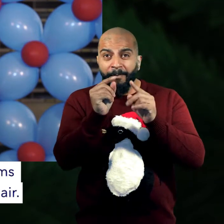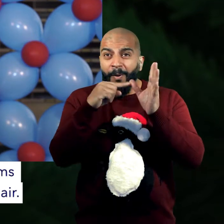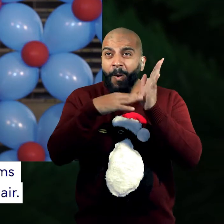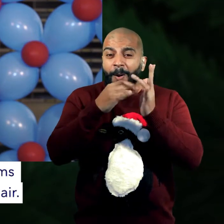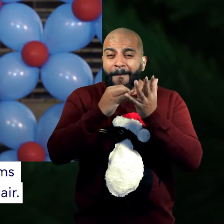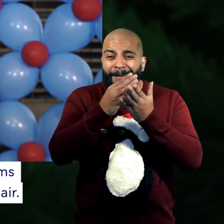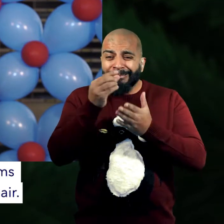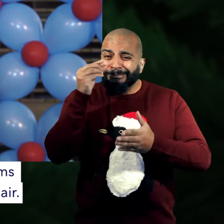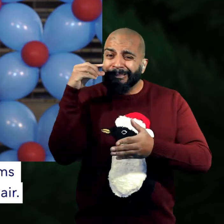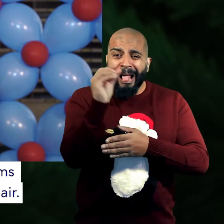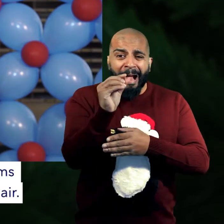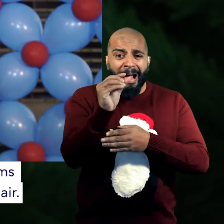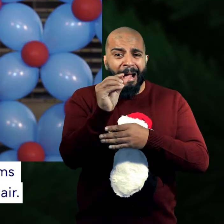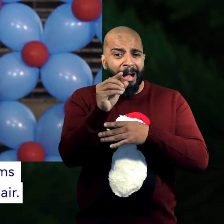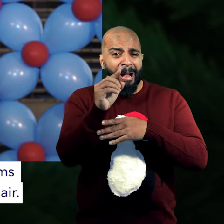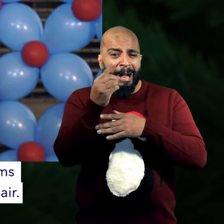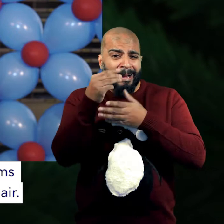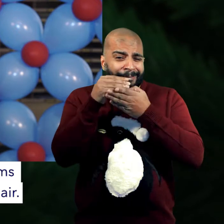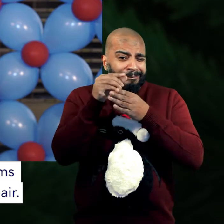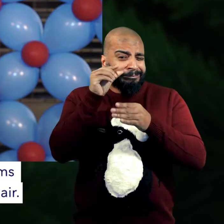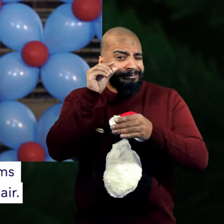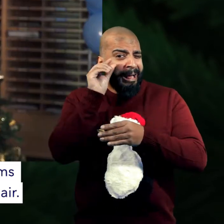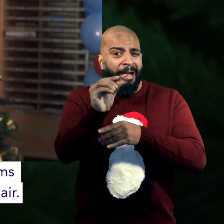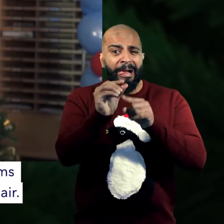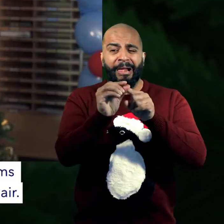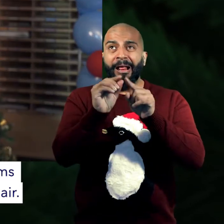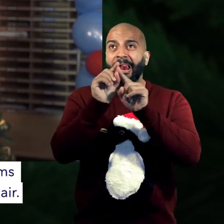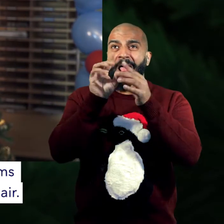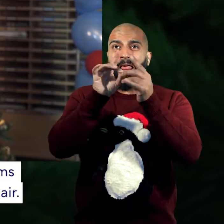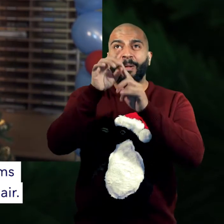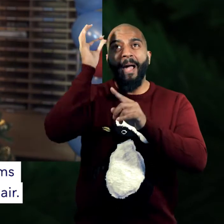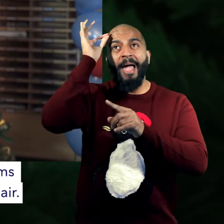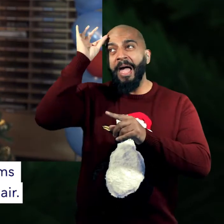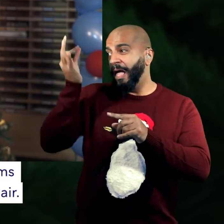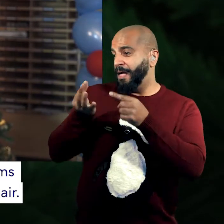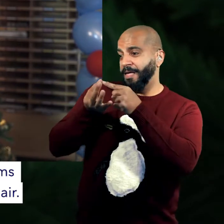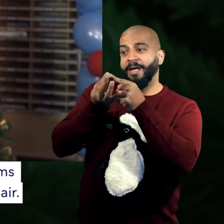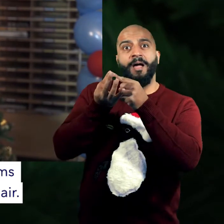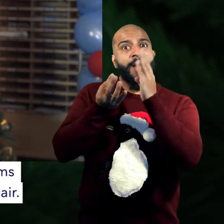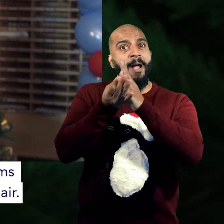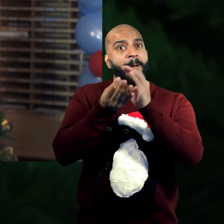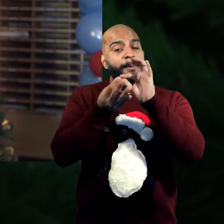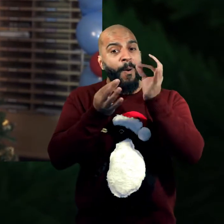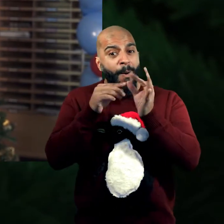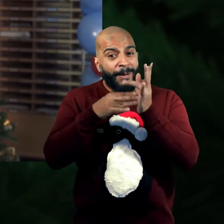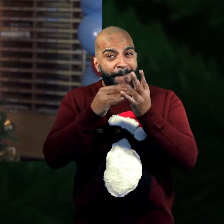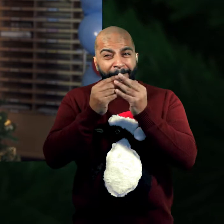so small, you can fit 1 million atoms side by side in the width of a single strand of